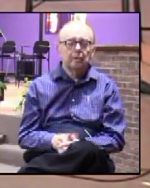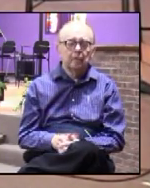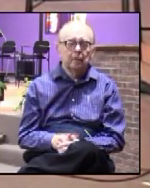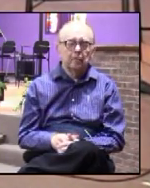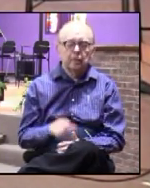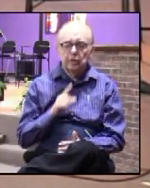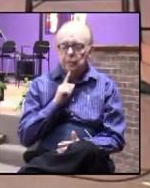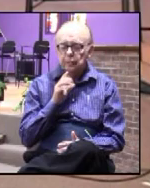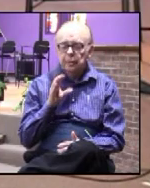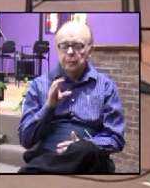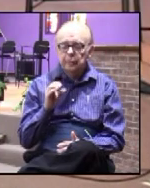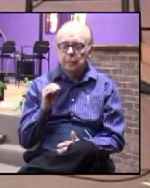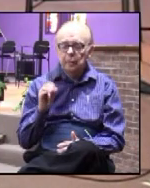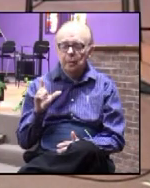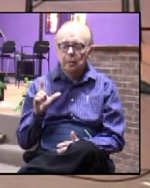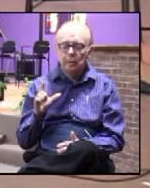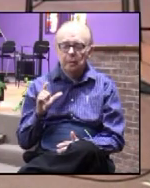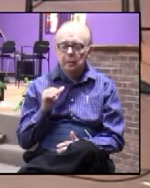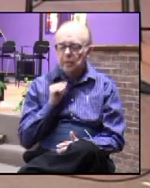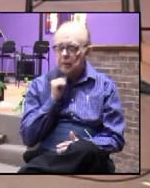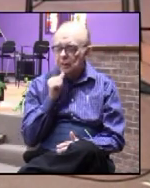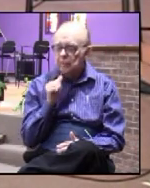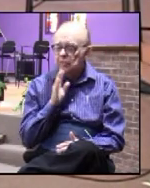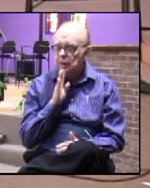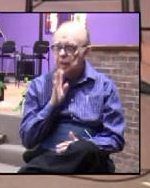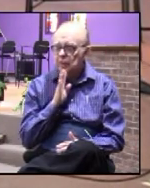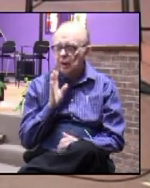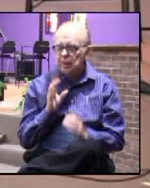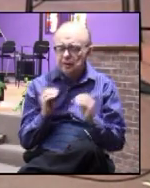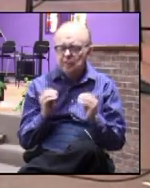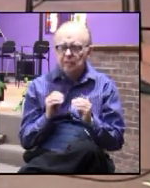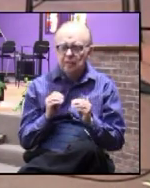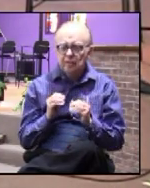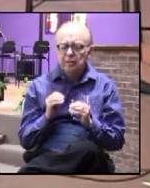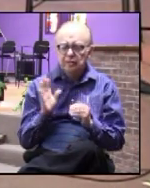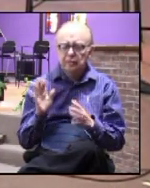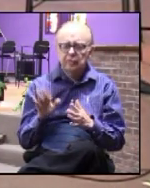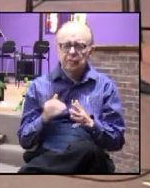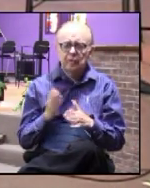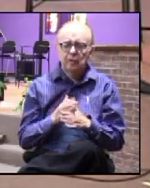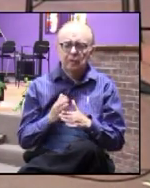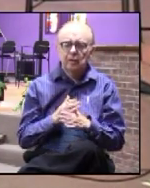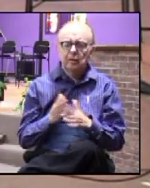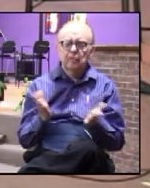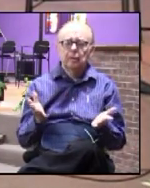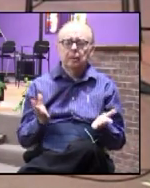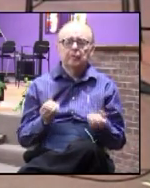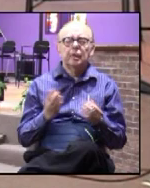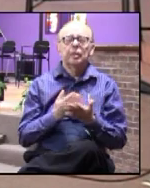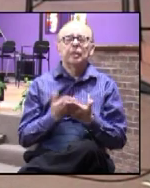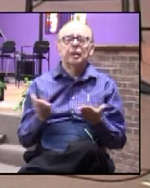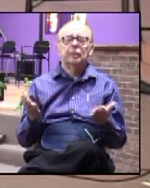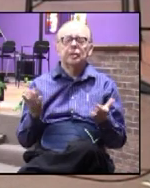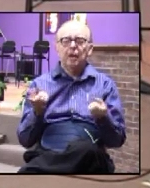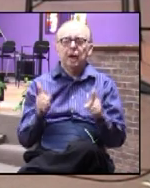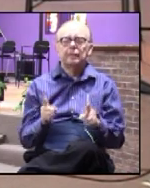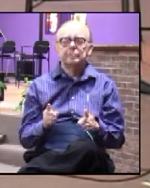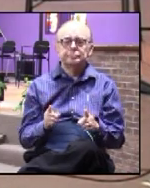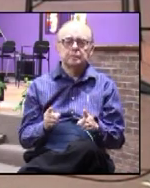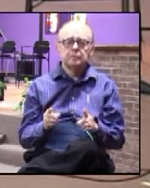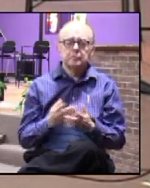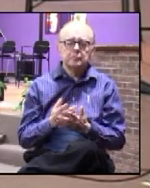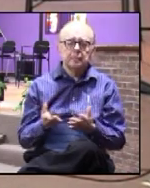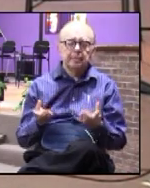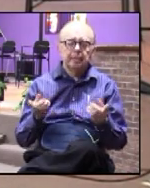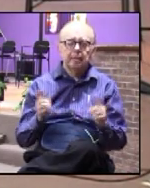really cool. Don't have to do a lot of talking. It's just some sharing. There'll be a whole lot of other things that are happening and a lot of things that are going